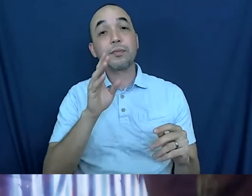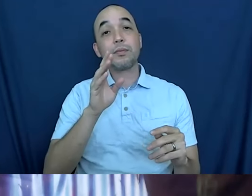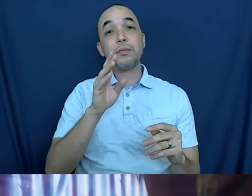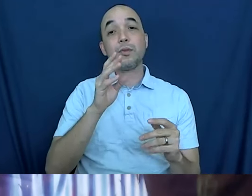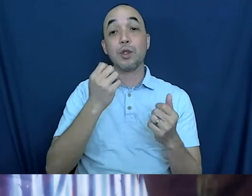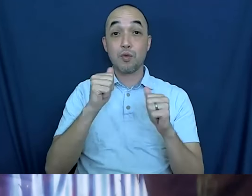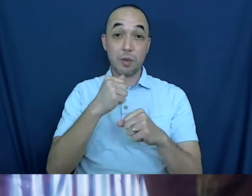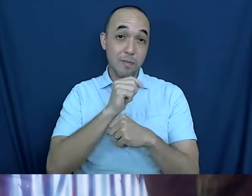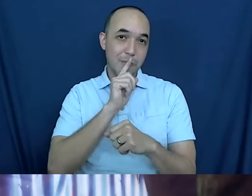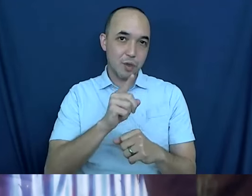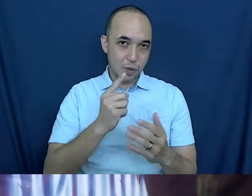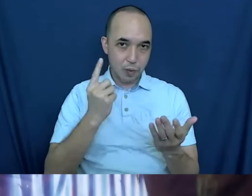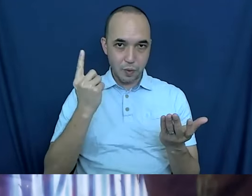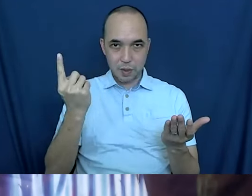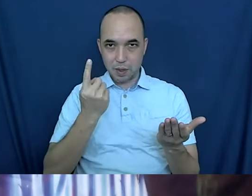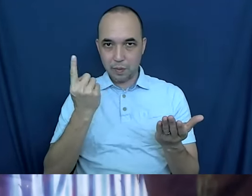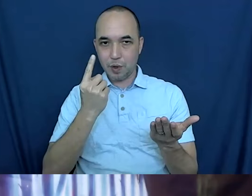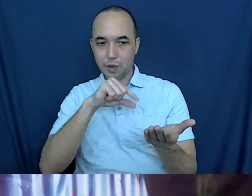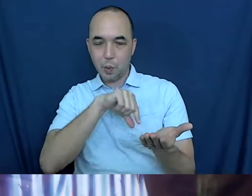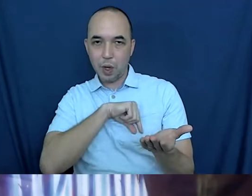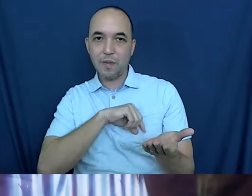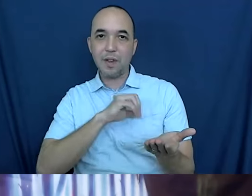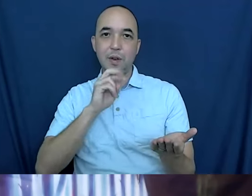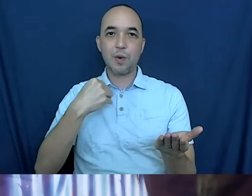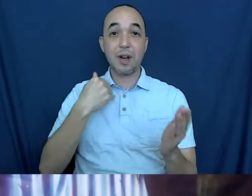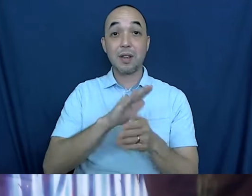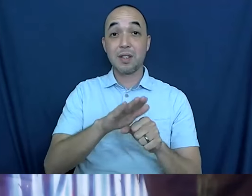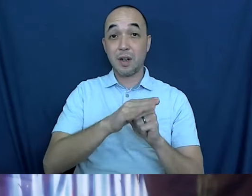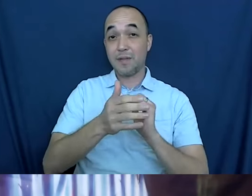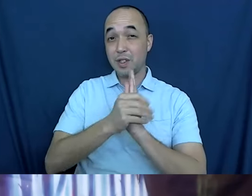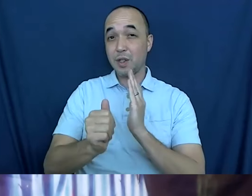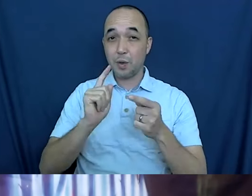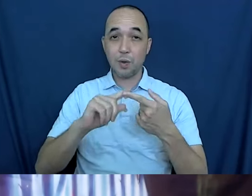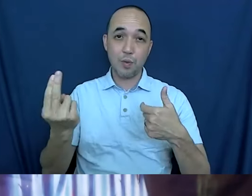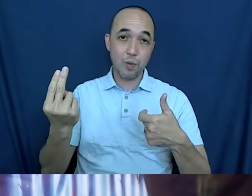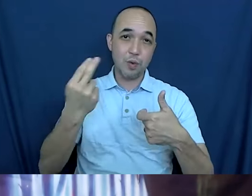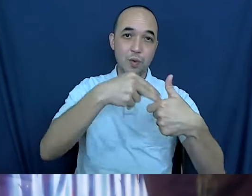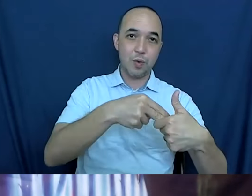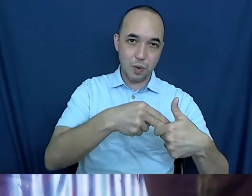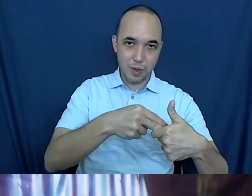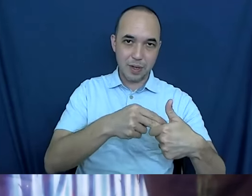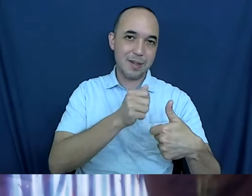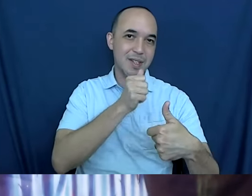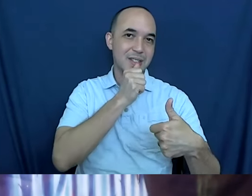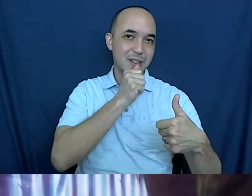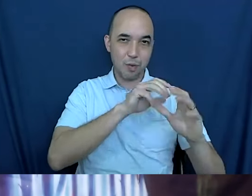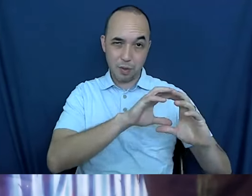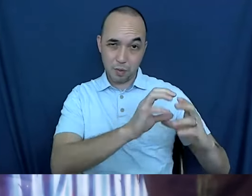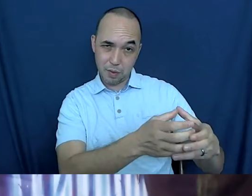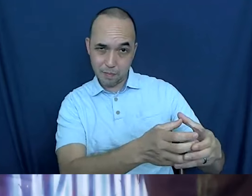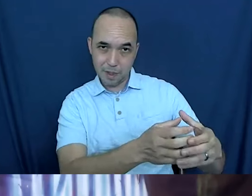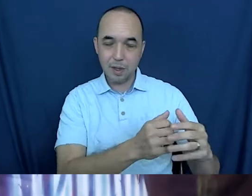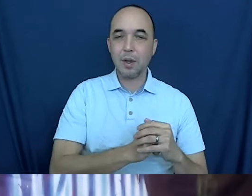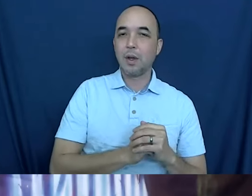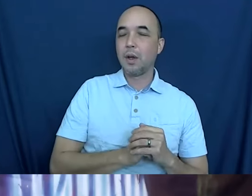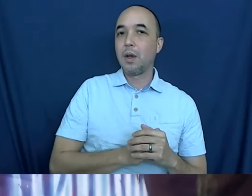make sure someone is qualified or skilled enough to join a secret group. So